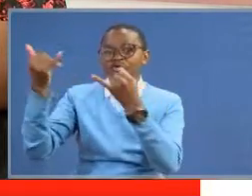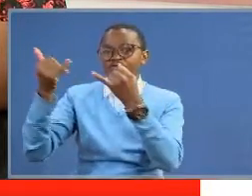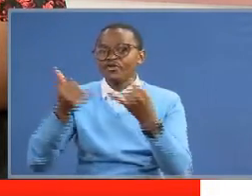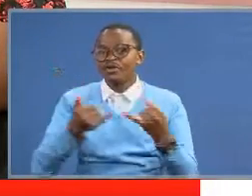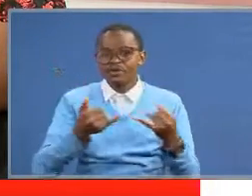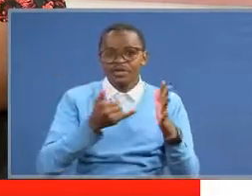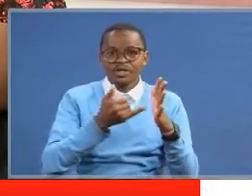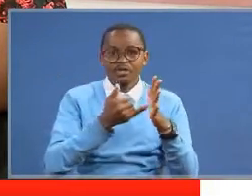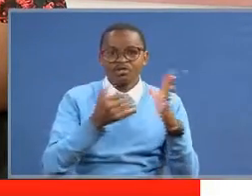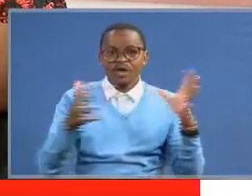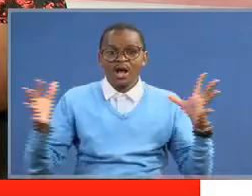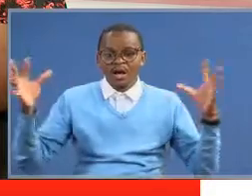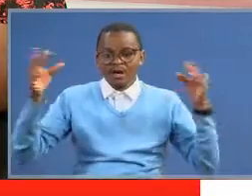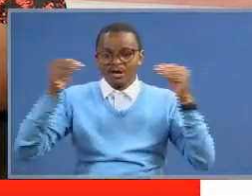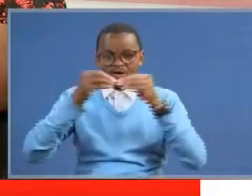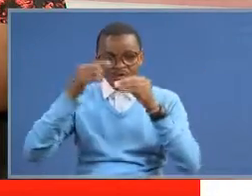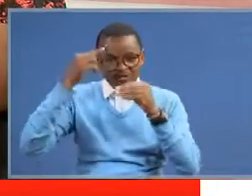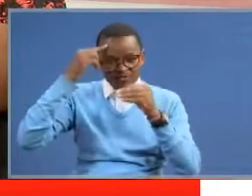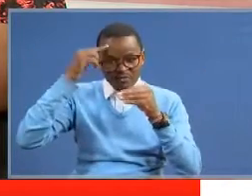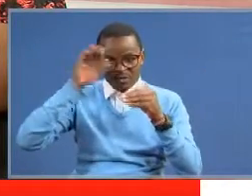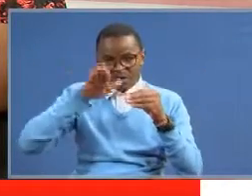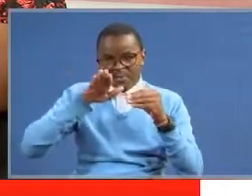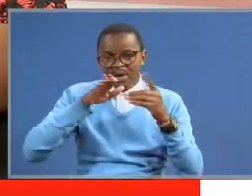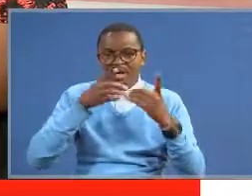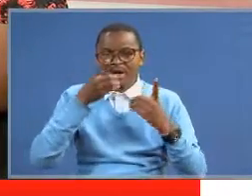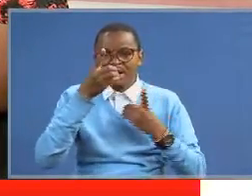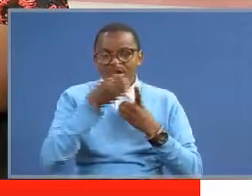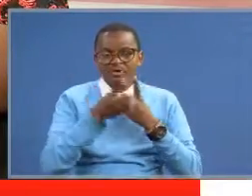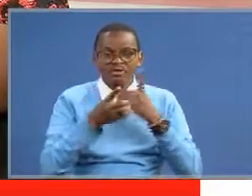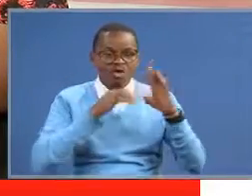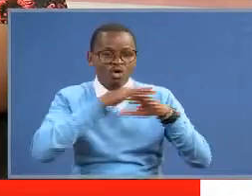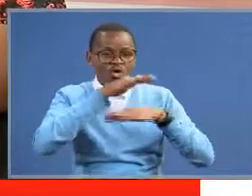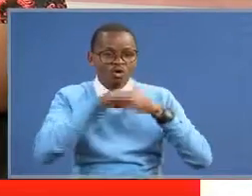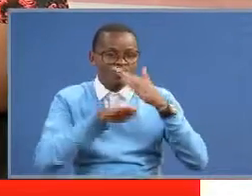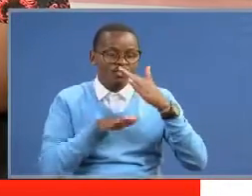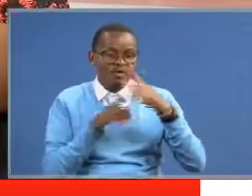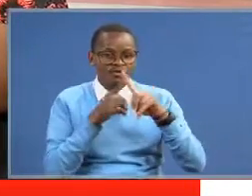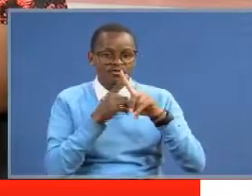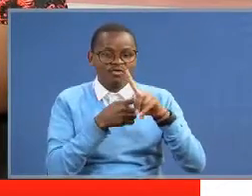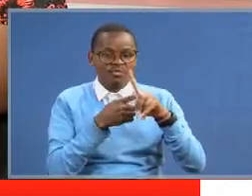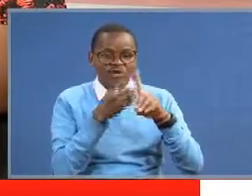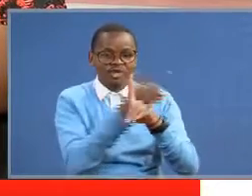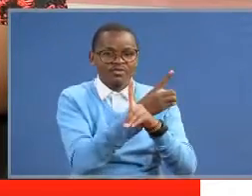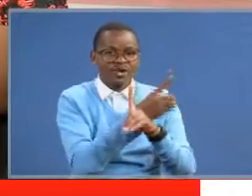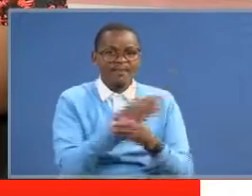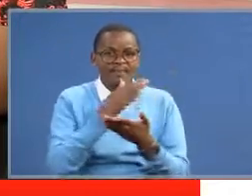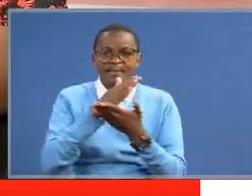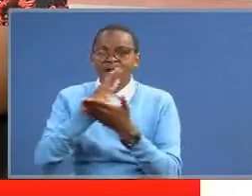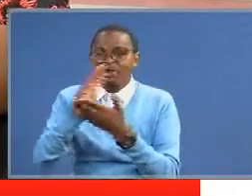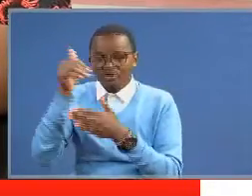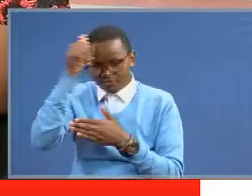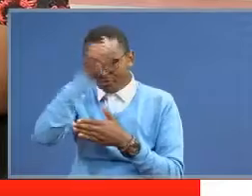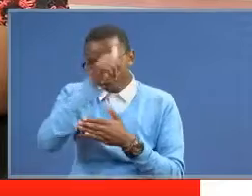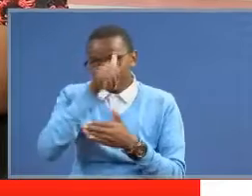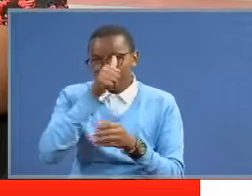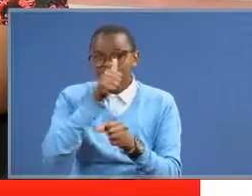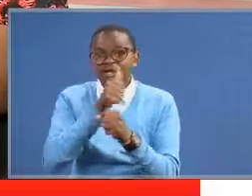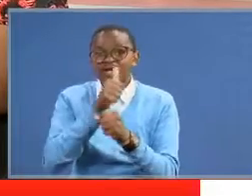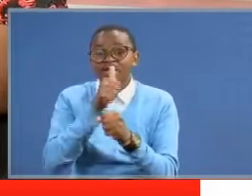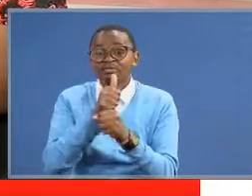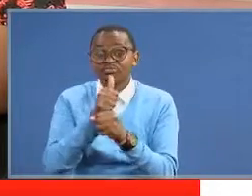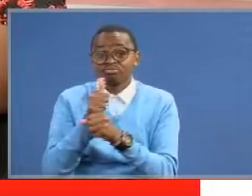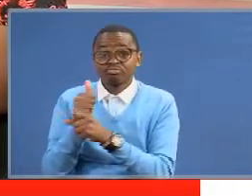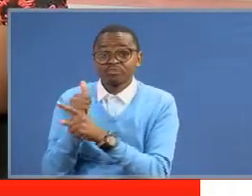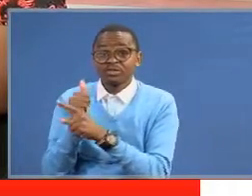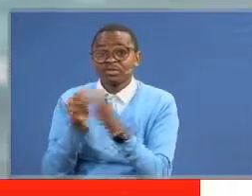invited. So it was a conference for women to discuss. Actually, we were all women from different parts of Africa doing... Did you represent Kenya?